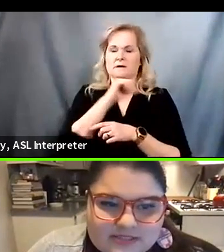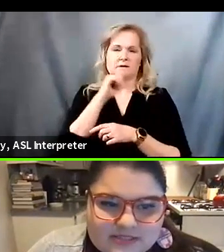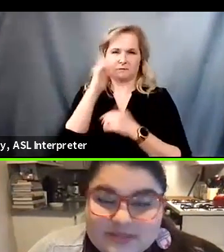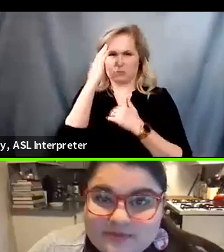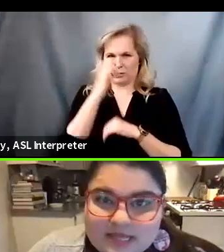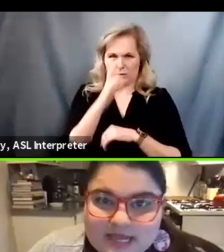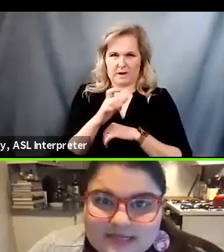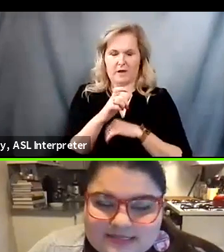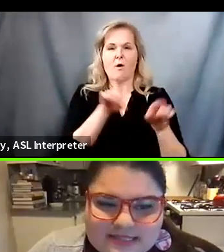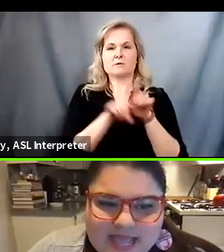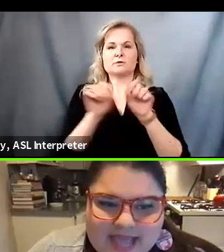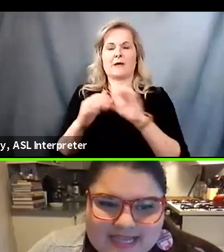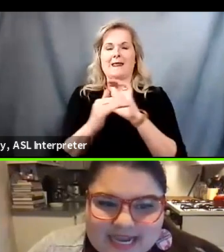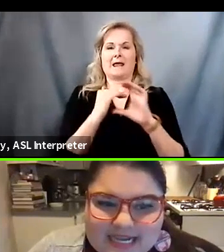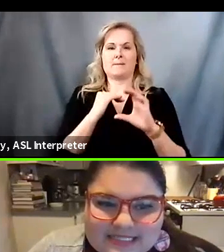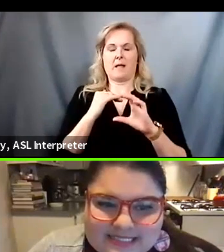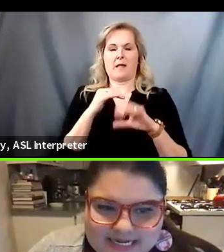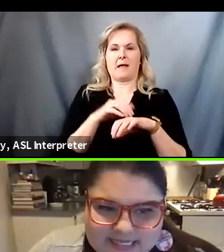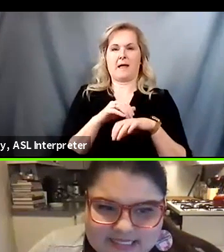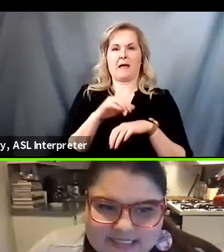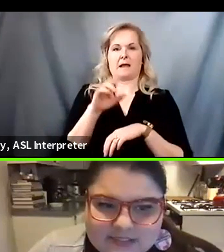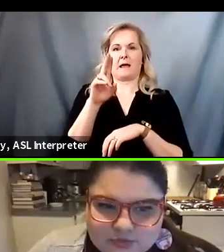can also email us at